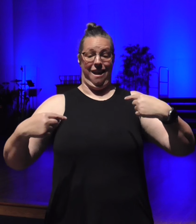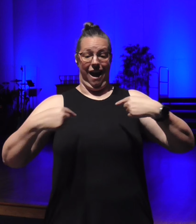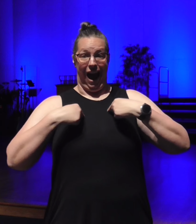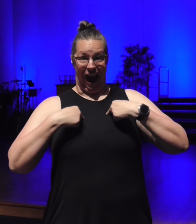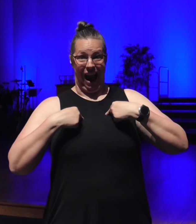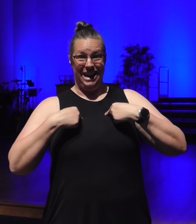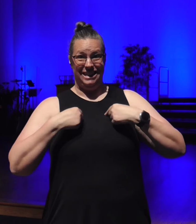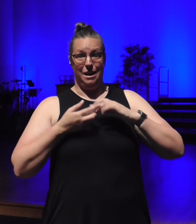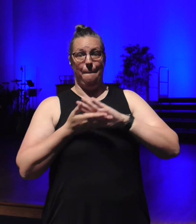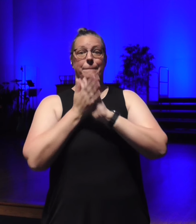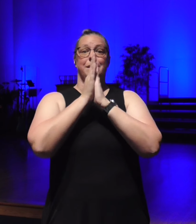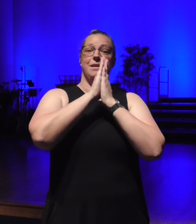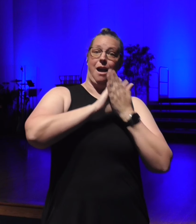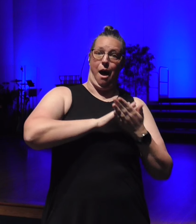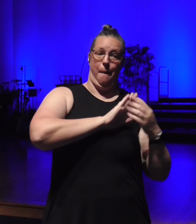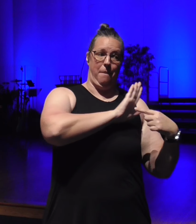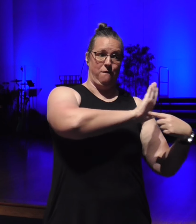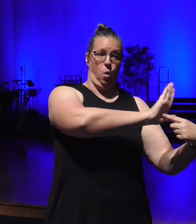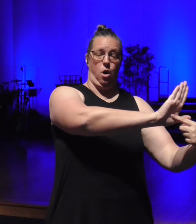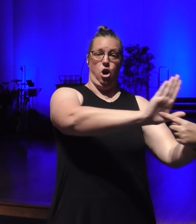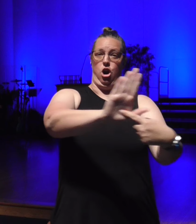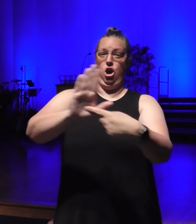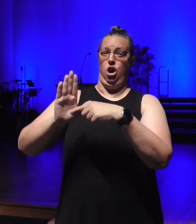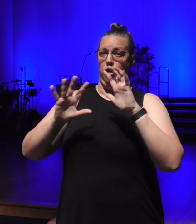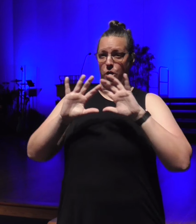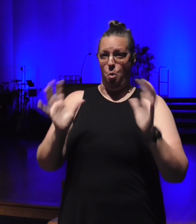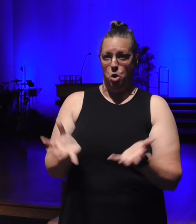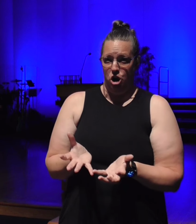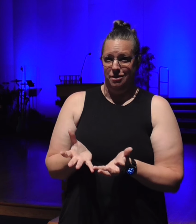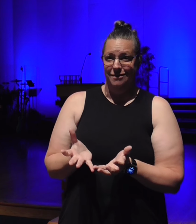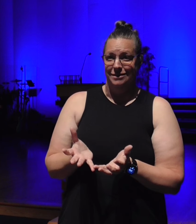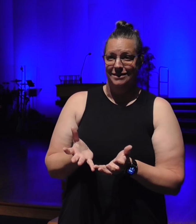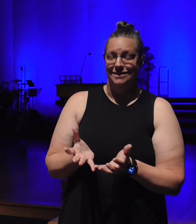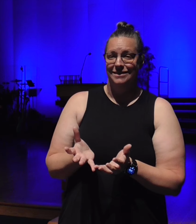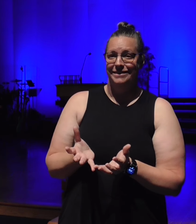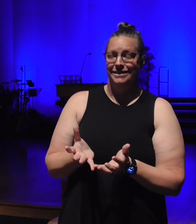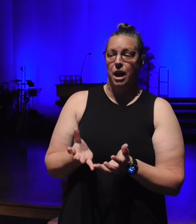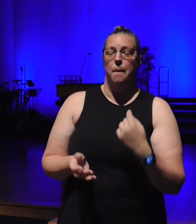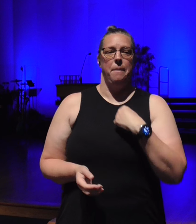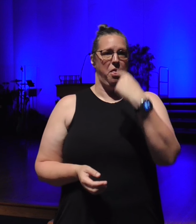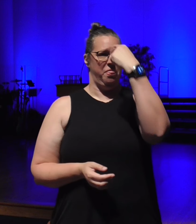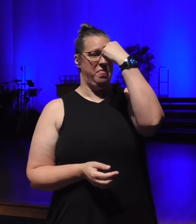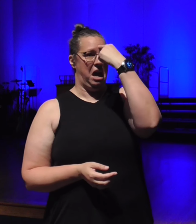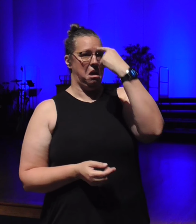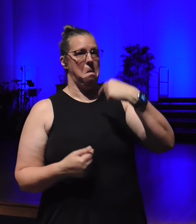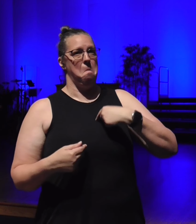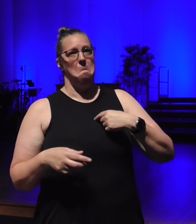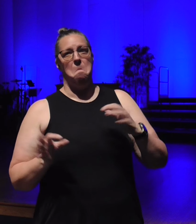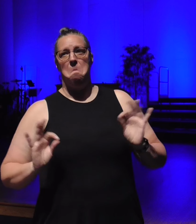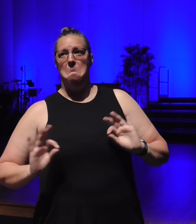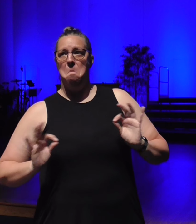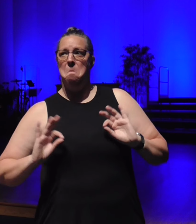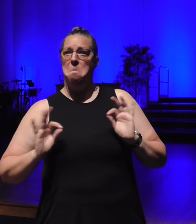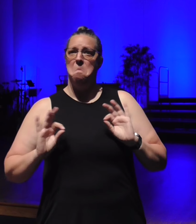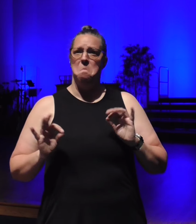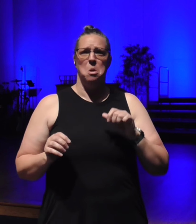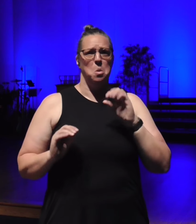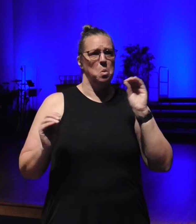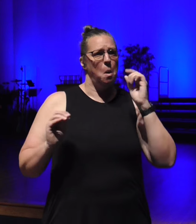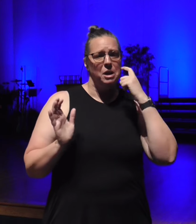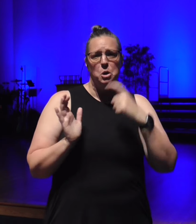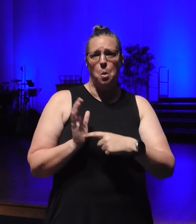too serve as a Glorian. You know, you may think your act of kindness goes unnoticed, but